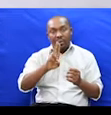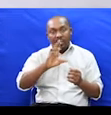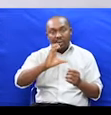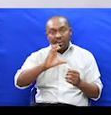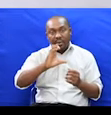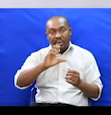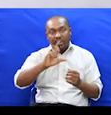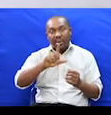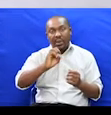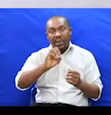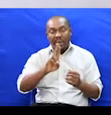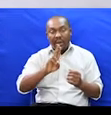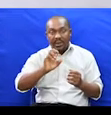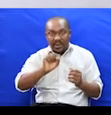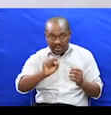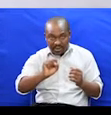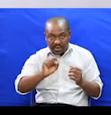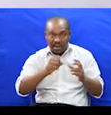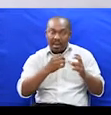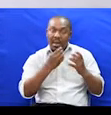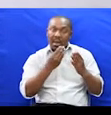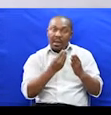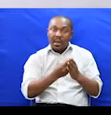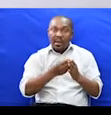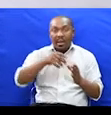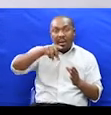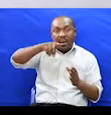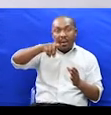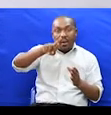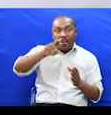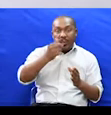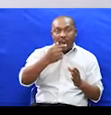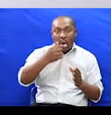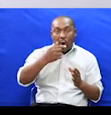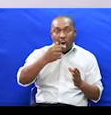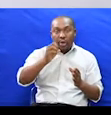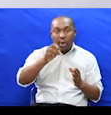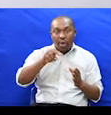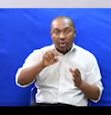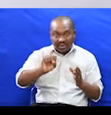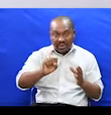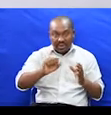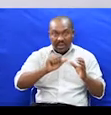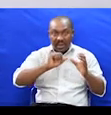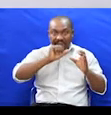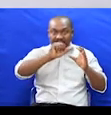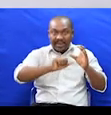through the orbit at this area. Okay? At this area,